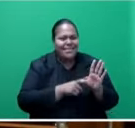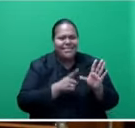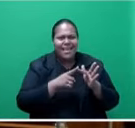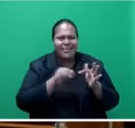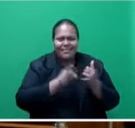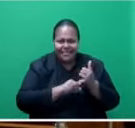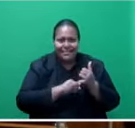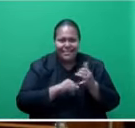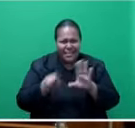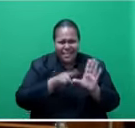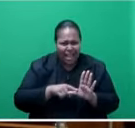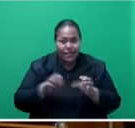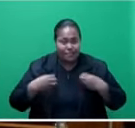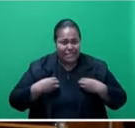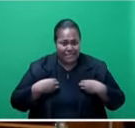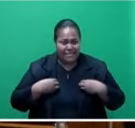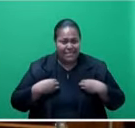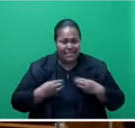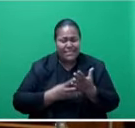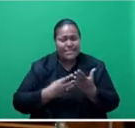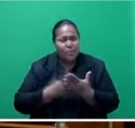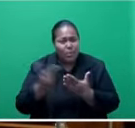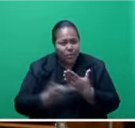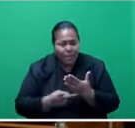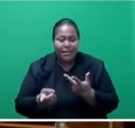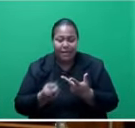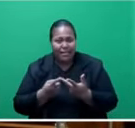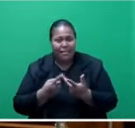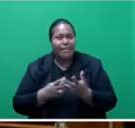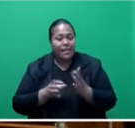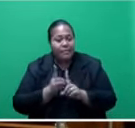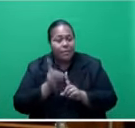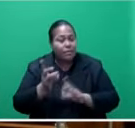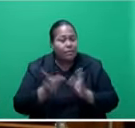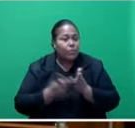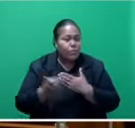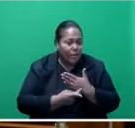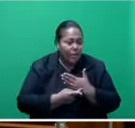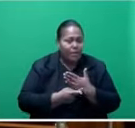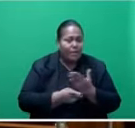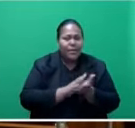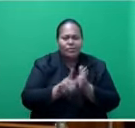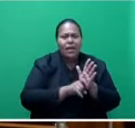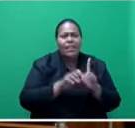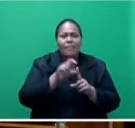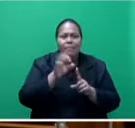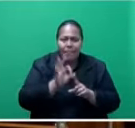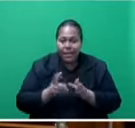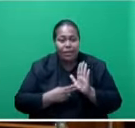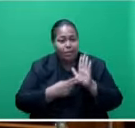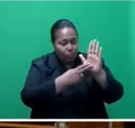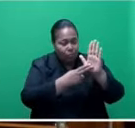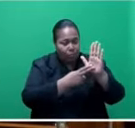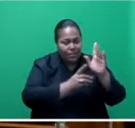Export Strategy, NES, the Integrated Human Resources Development Program, IHRDP, and the Northern Development Program,